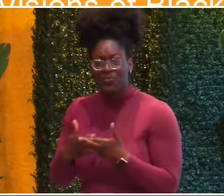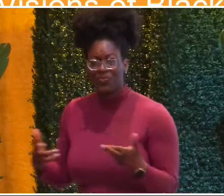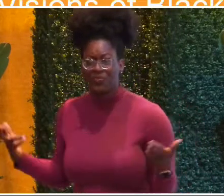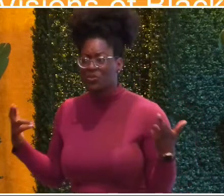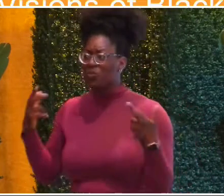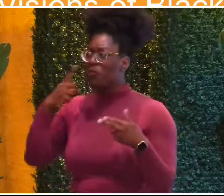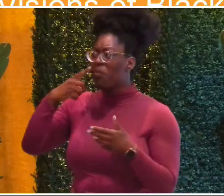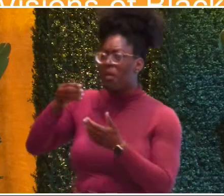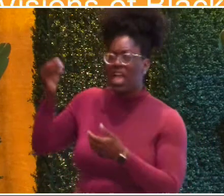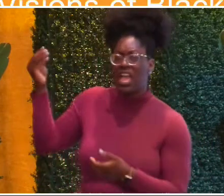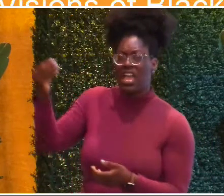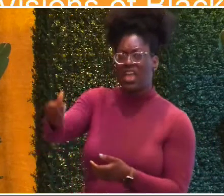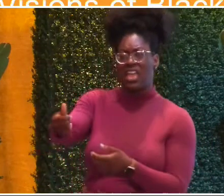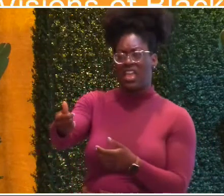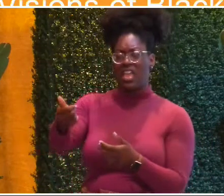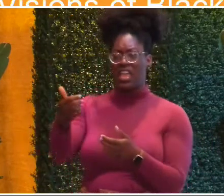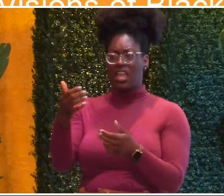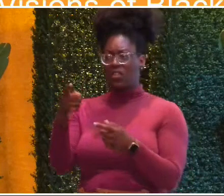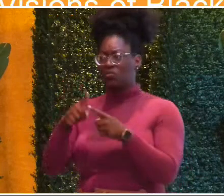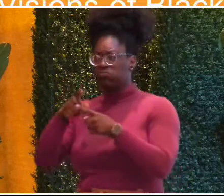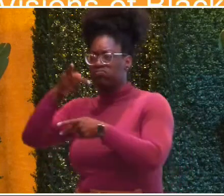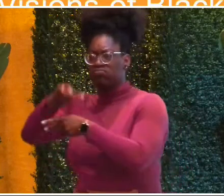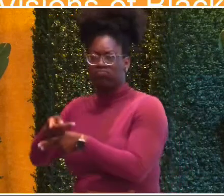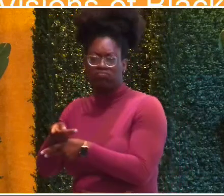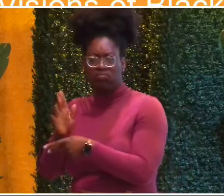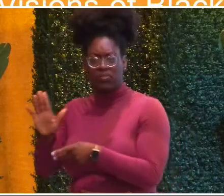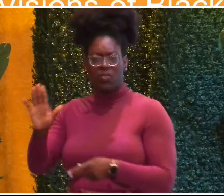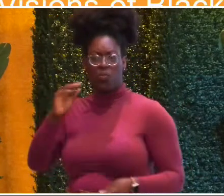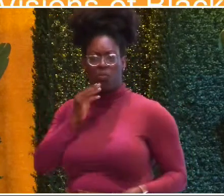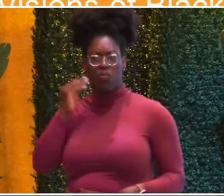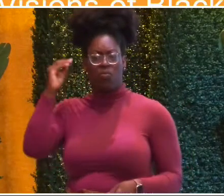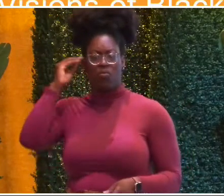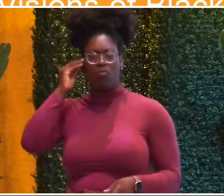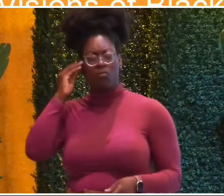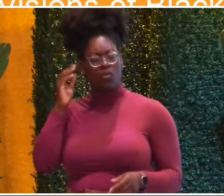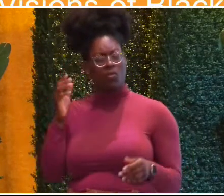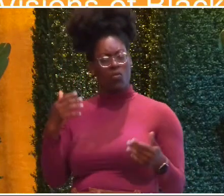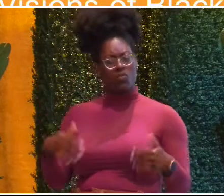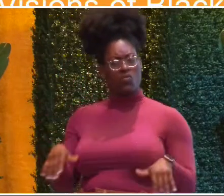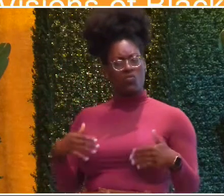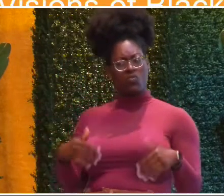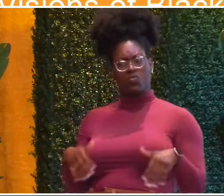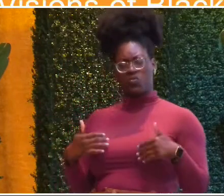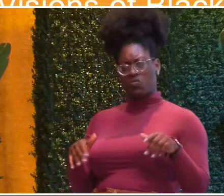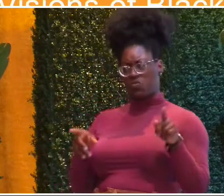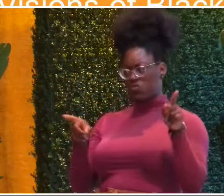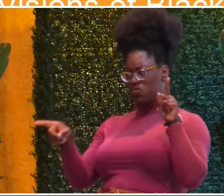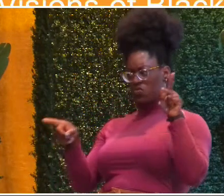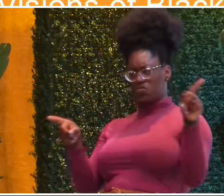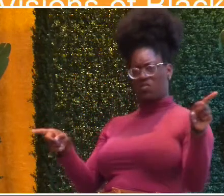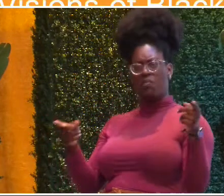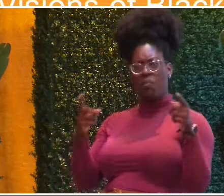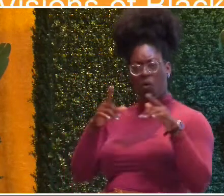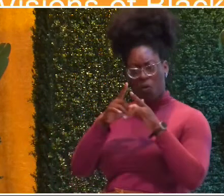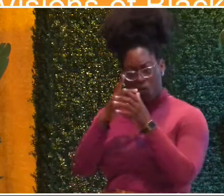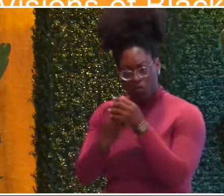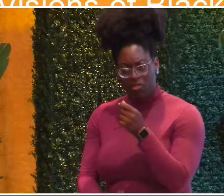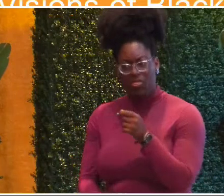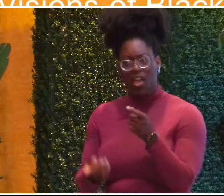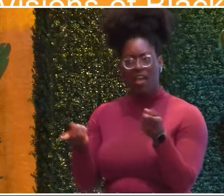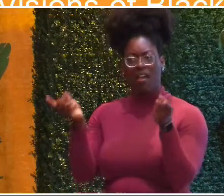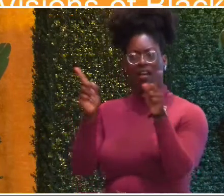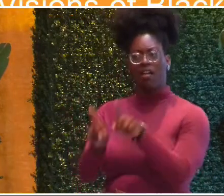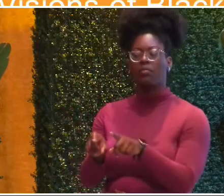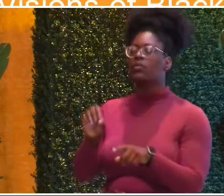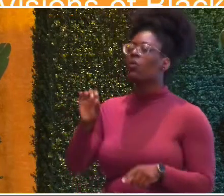house to get people out. You don't look at Black women's lives and you don't root your understanding of theory and structure and analysis